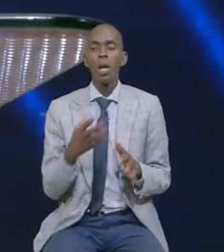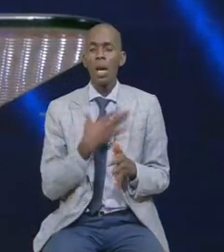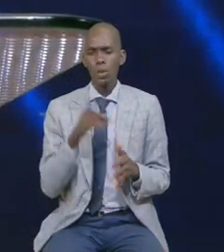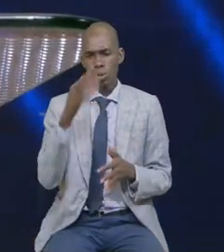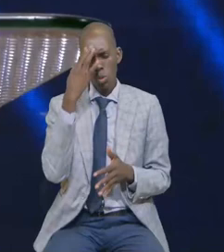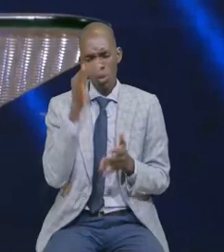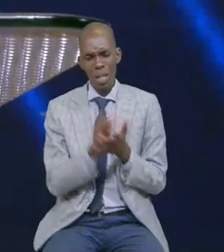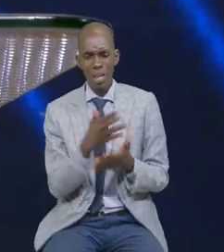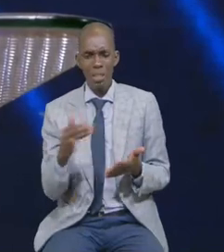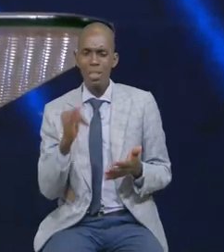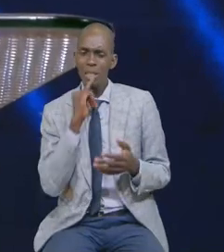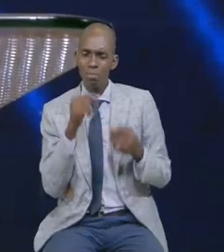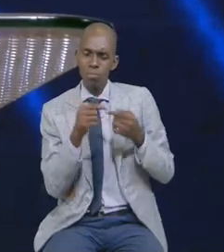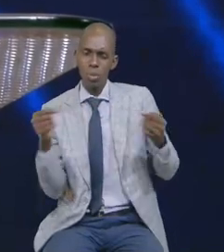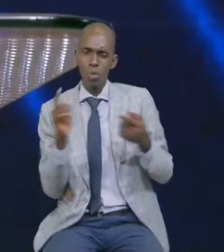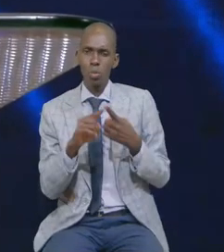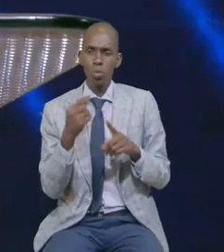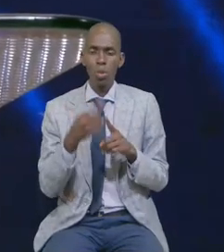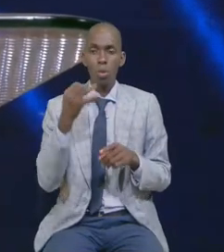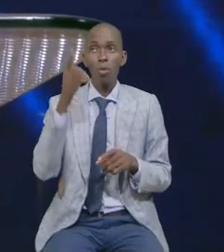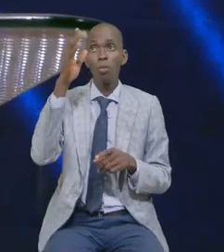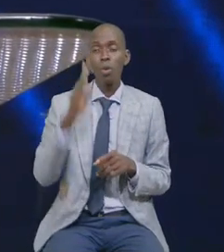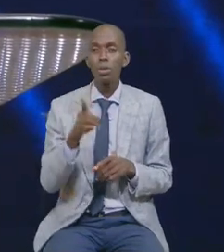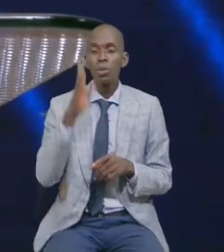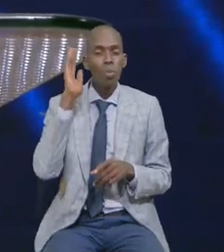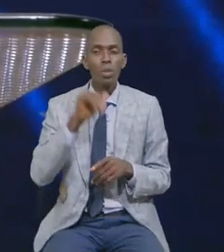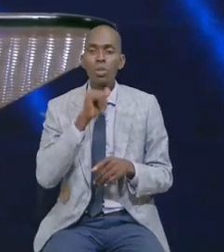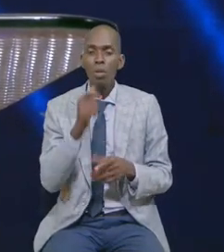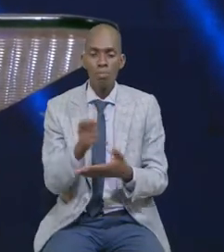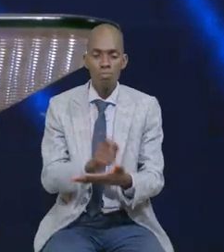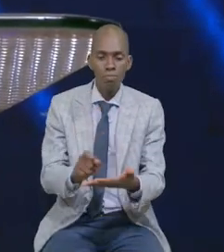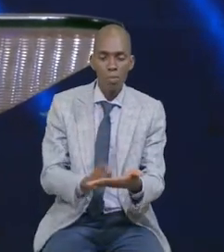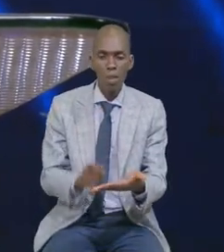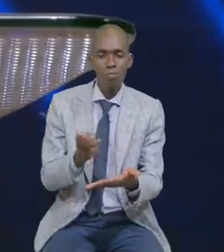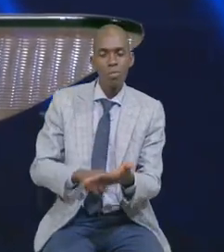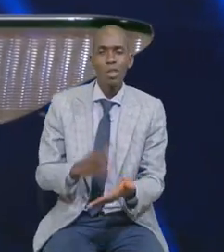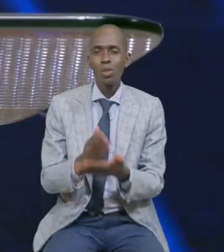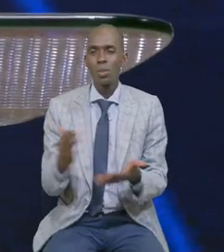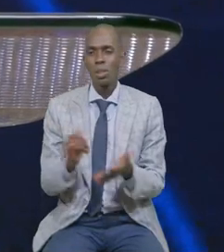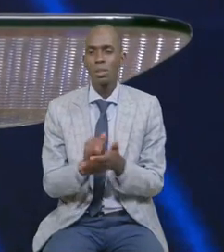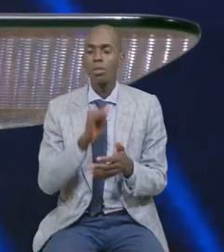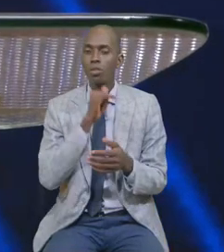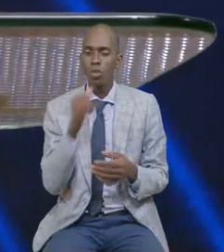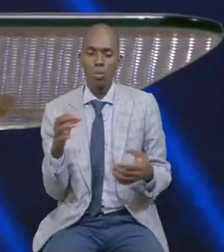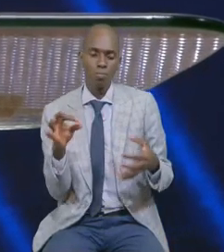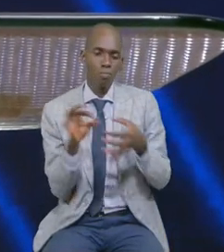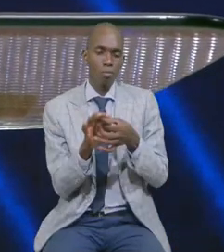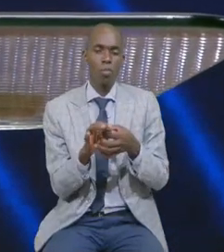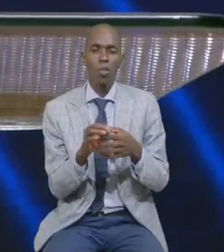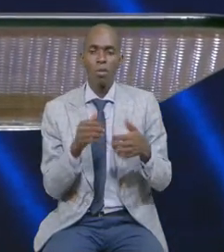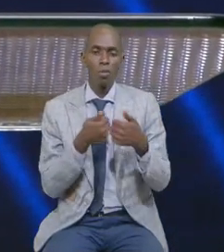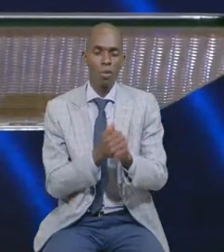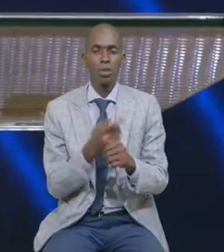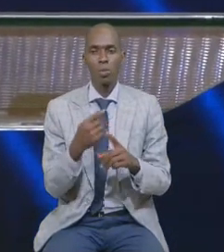God. You will not deceive. You're not signing something that's not according to the will of God. And then they put the pressure. What do?